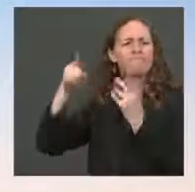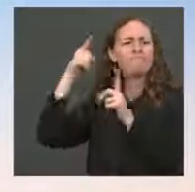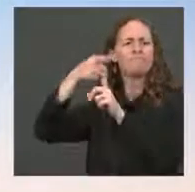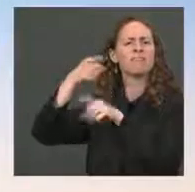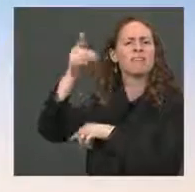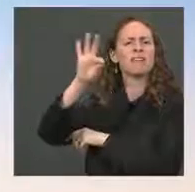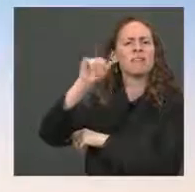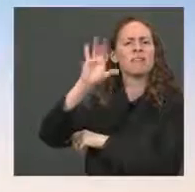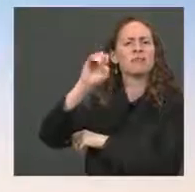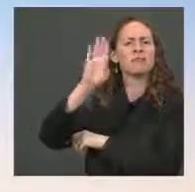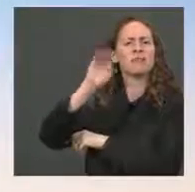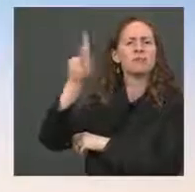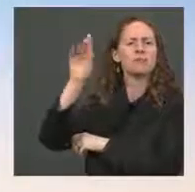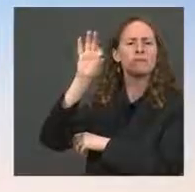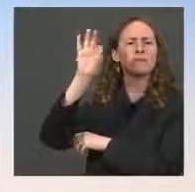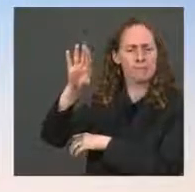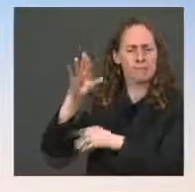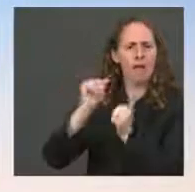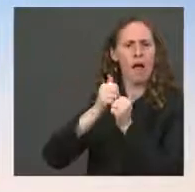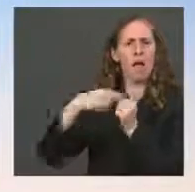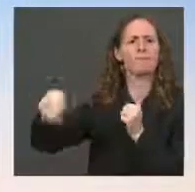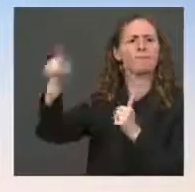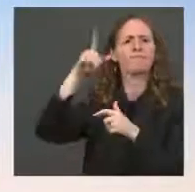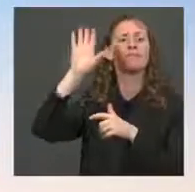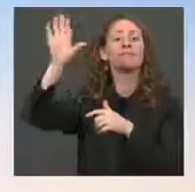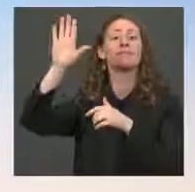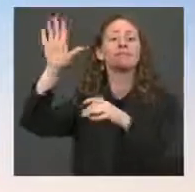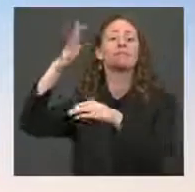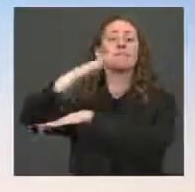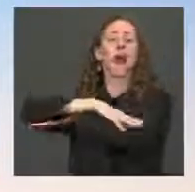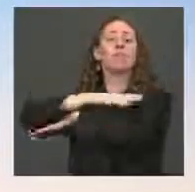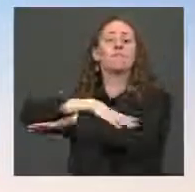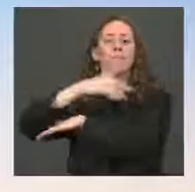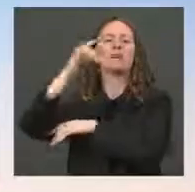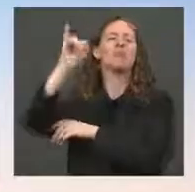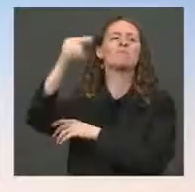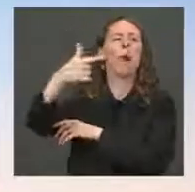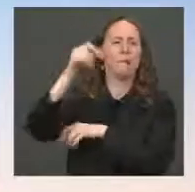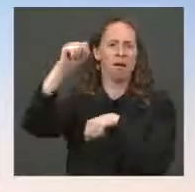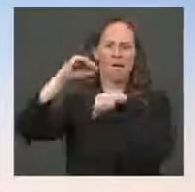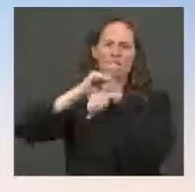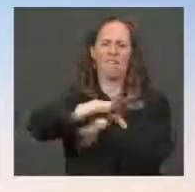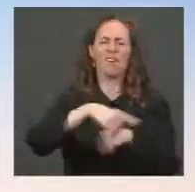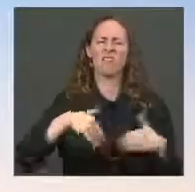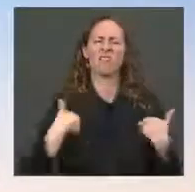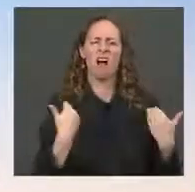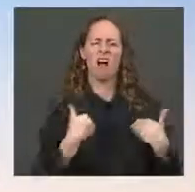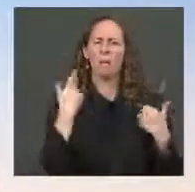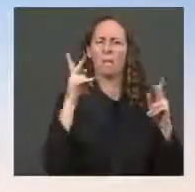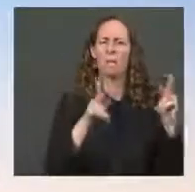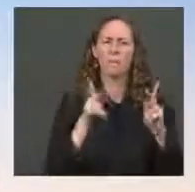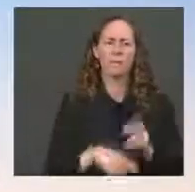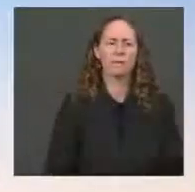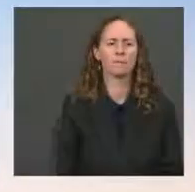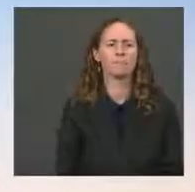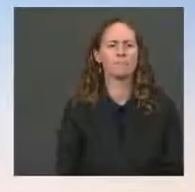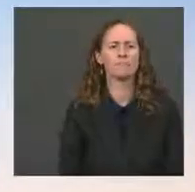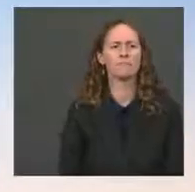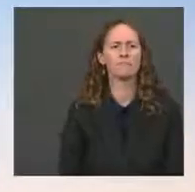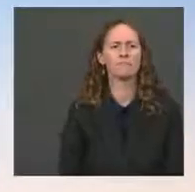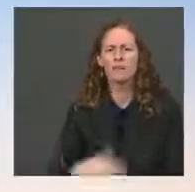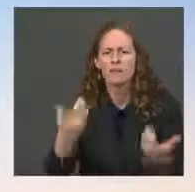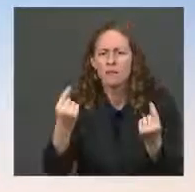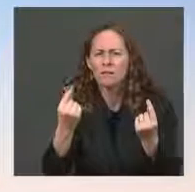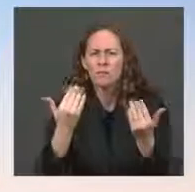young users are affected by Instagram. Would the White House back these efforts? Efforts by Congress to investigate?